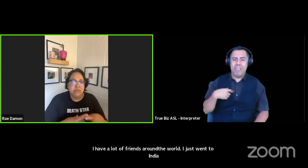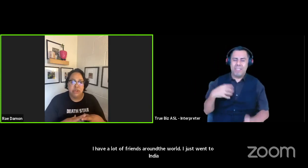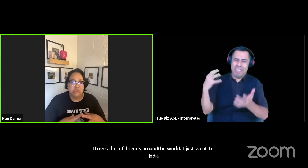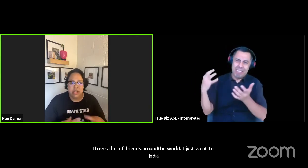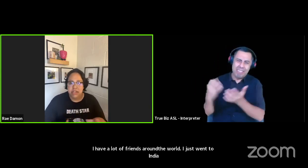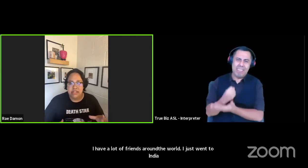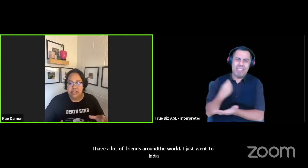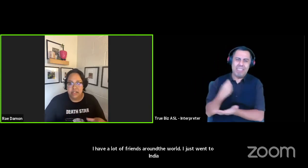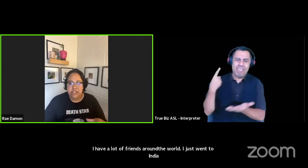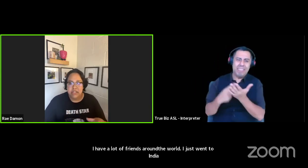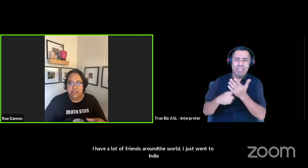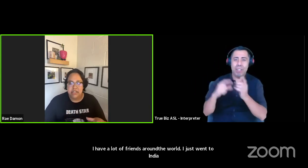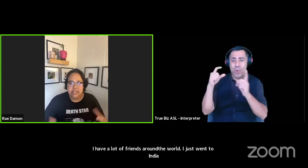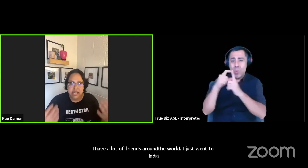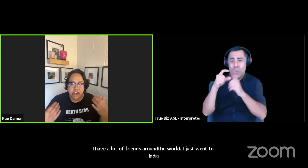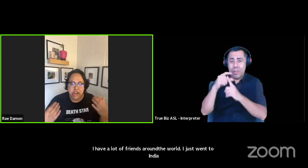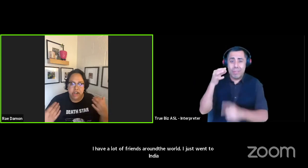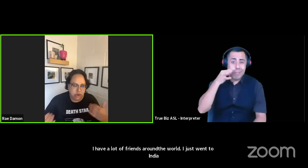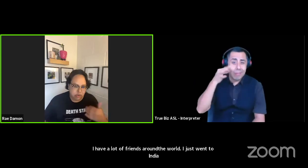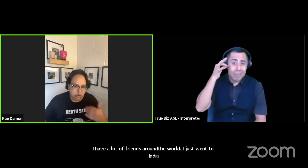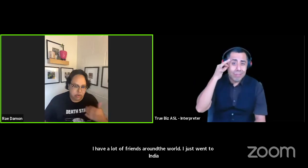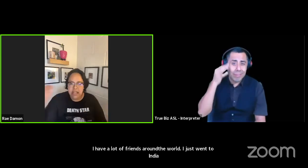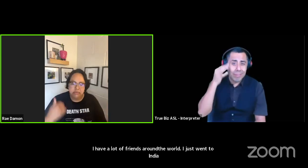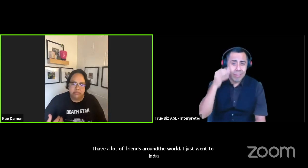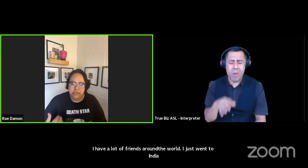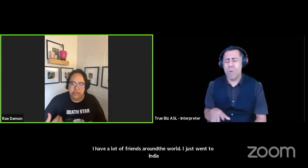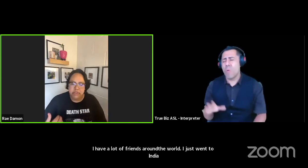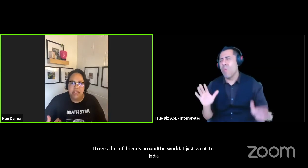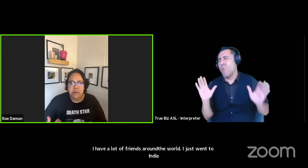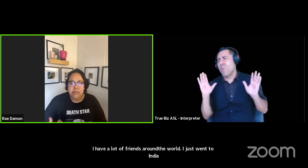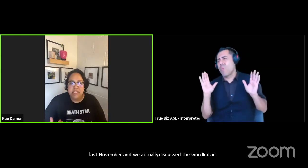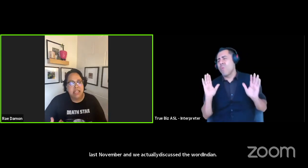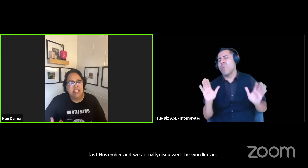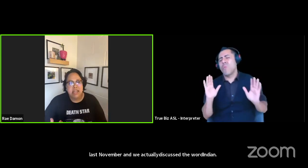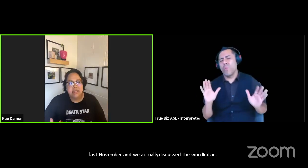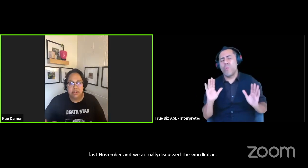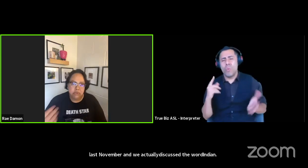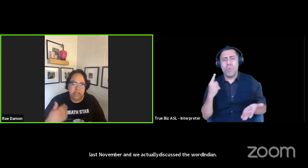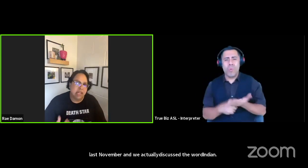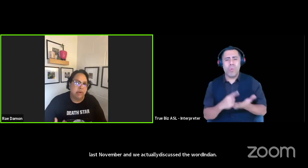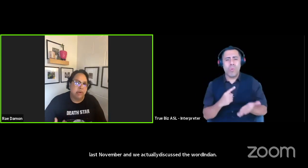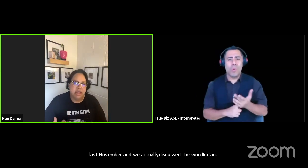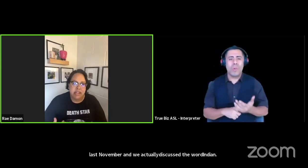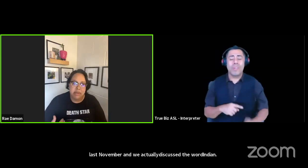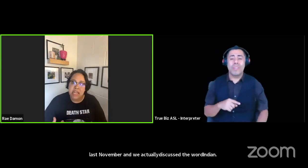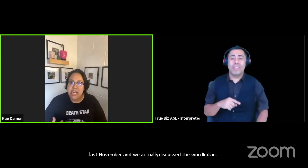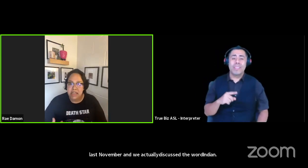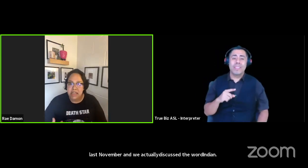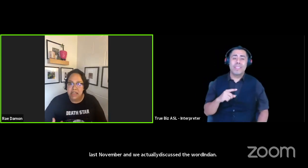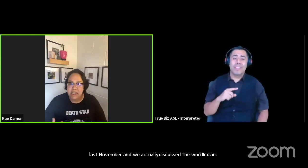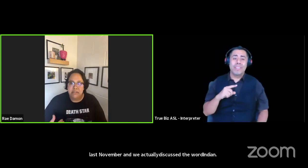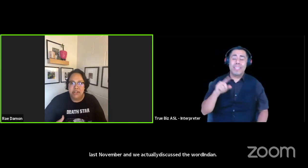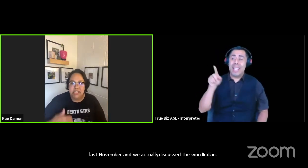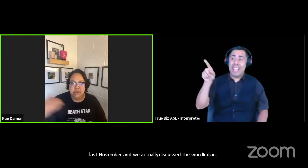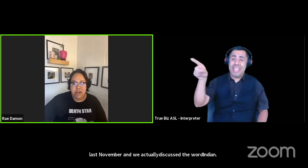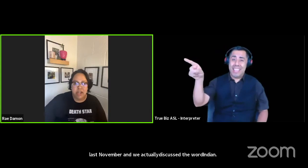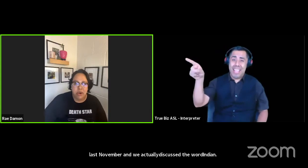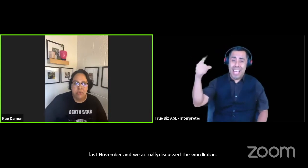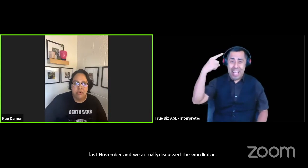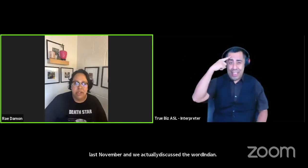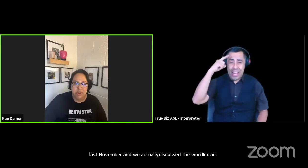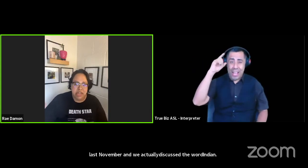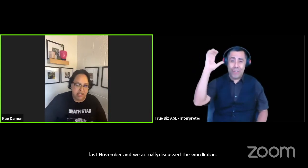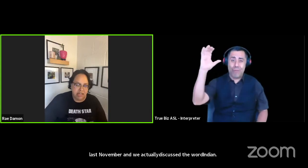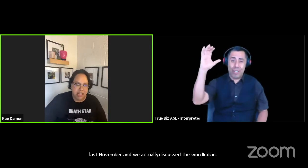because it was a great discussion, because here, they thought they were coming to India, therefore that's how we got the name Indian, versus when I